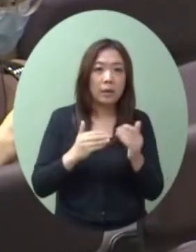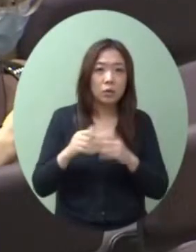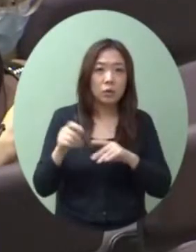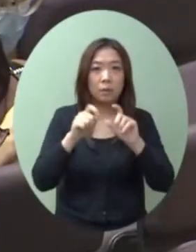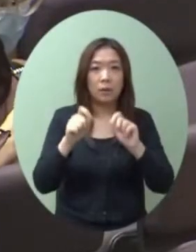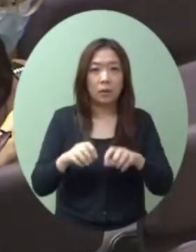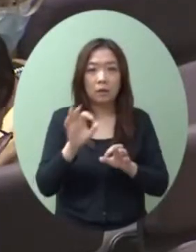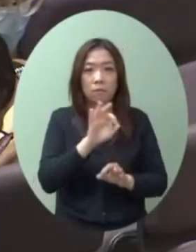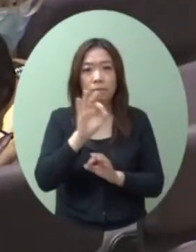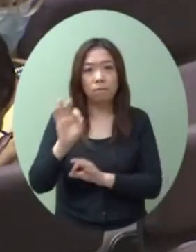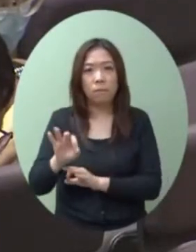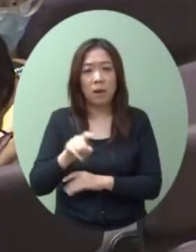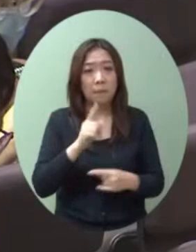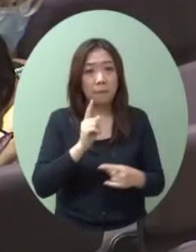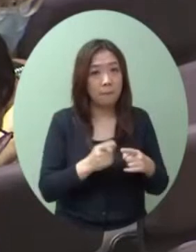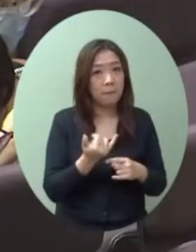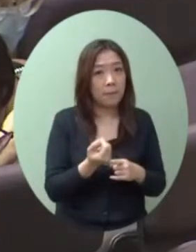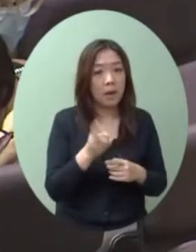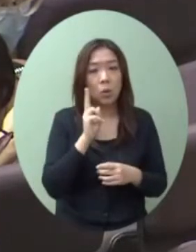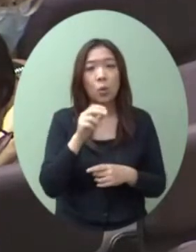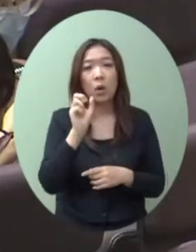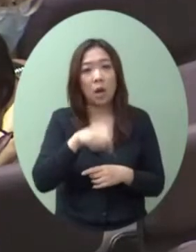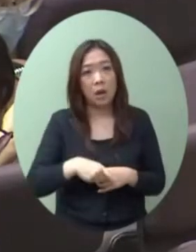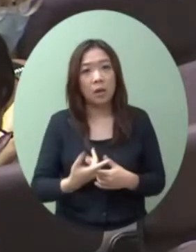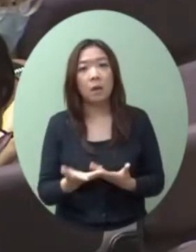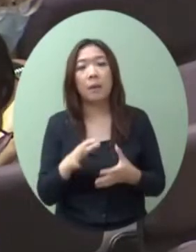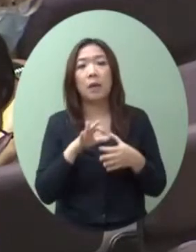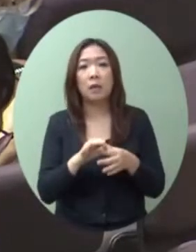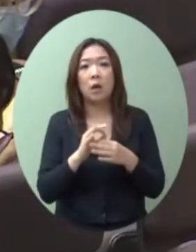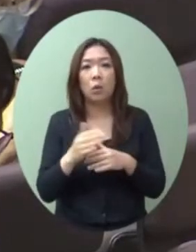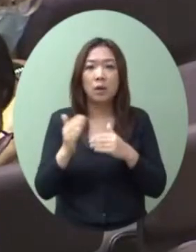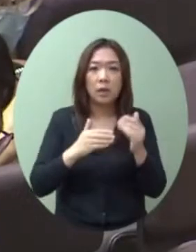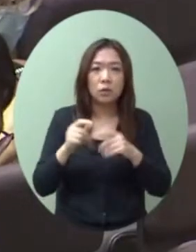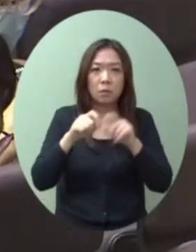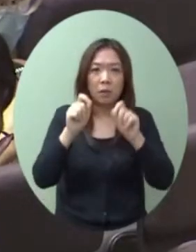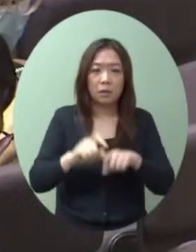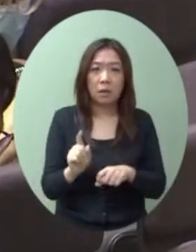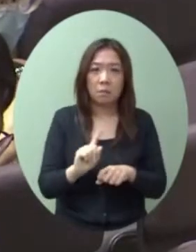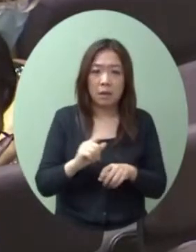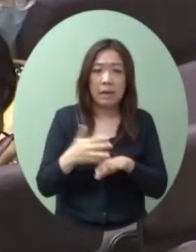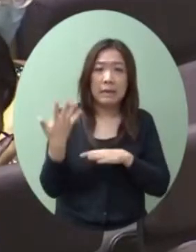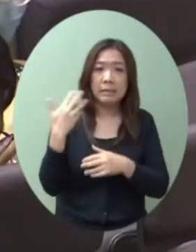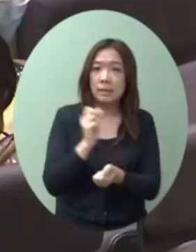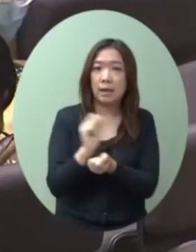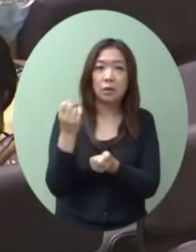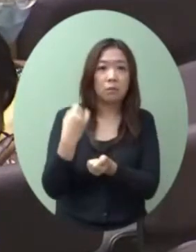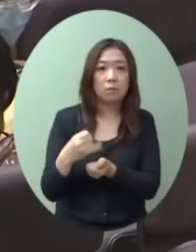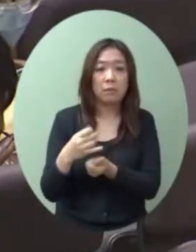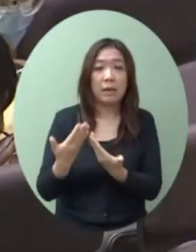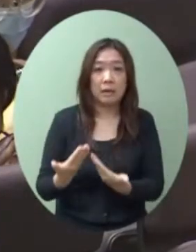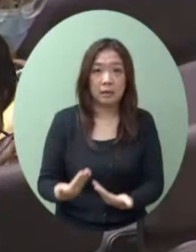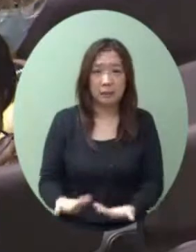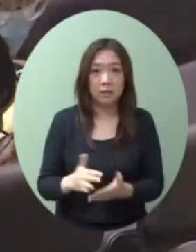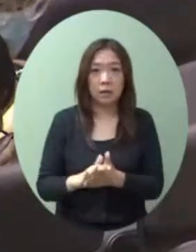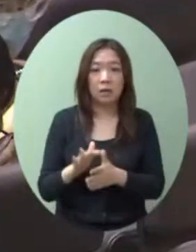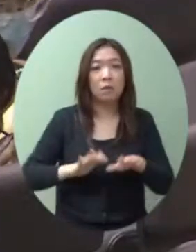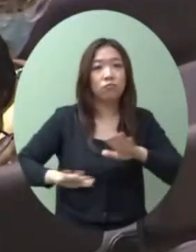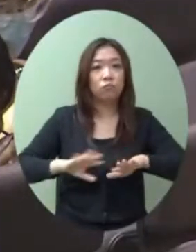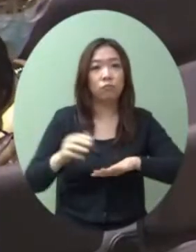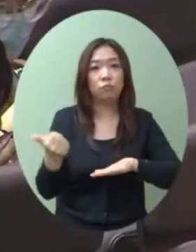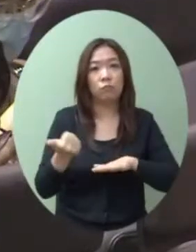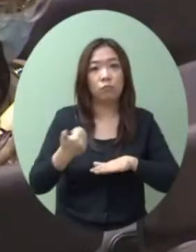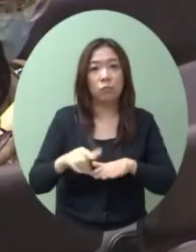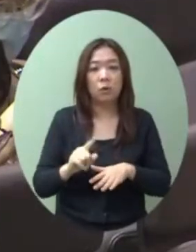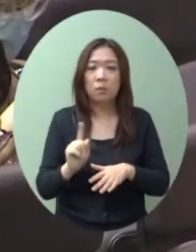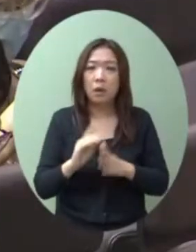be announced last Friday, but there were some technical issues. That's why there is a delay. Is that true? So has